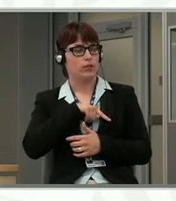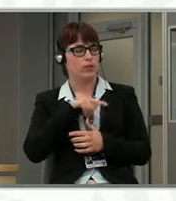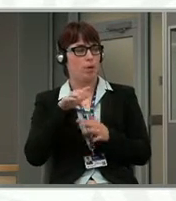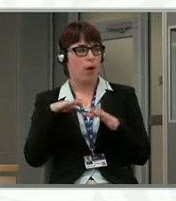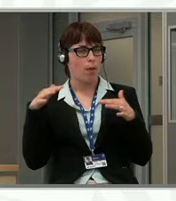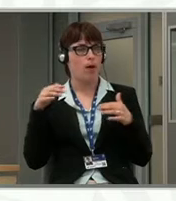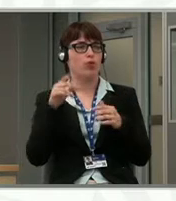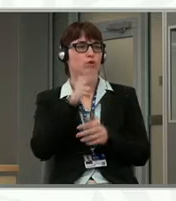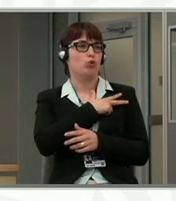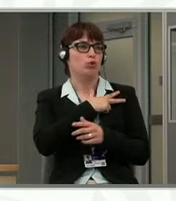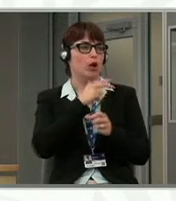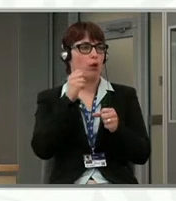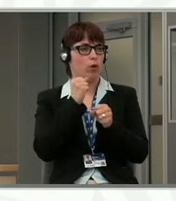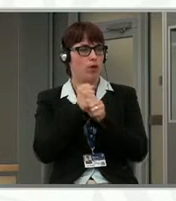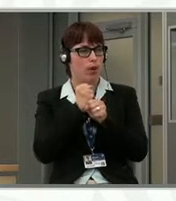is Aija Barča,